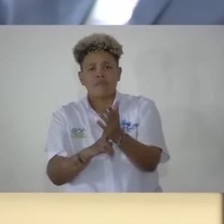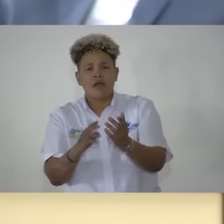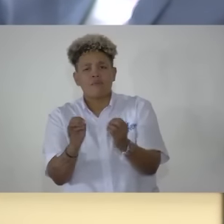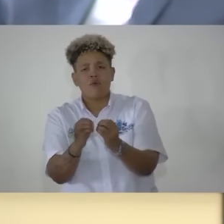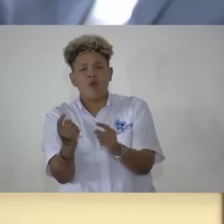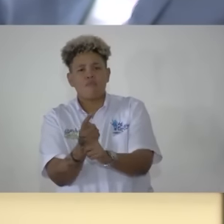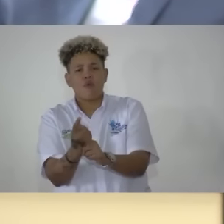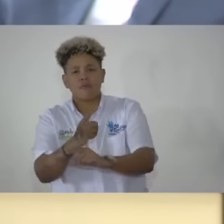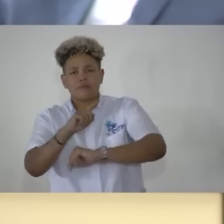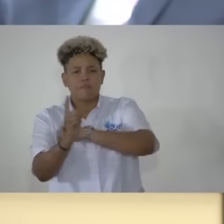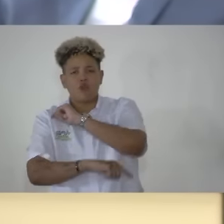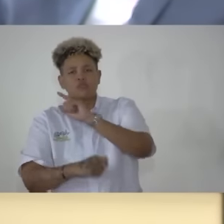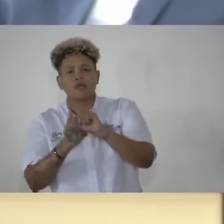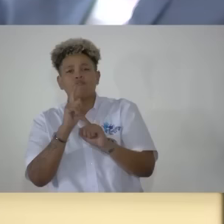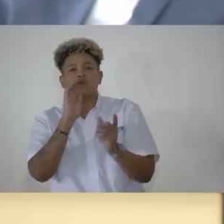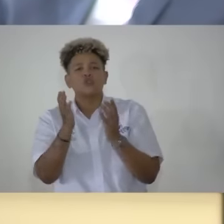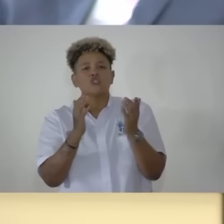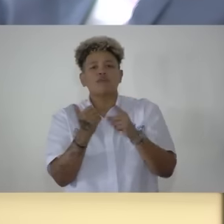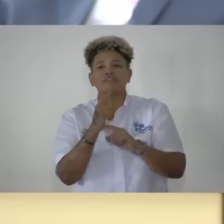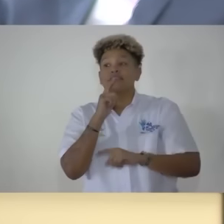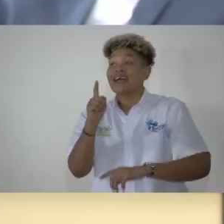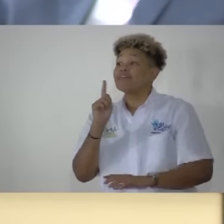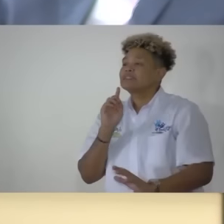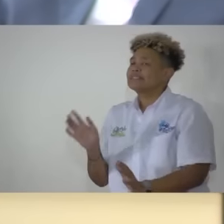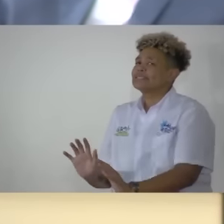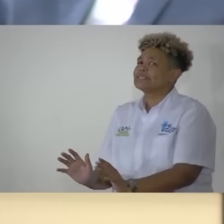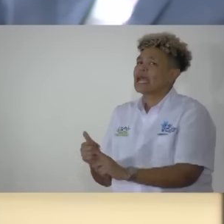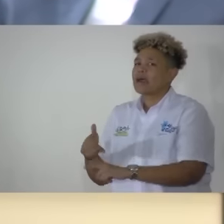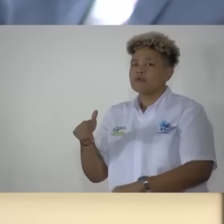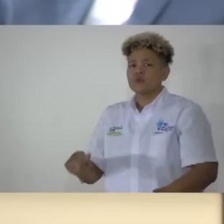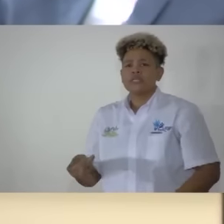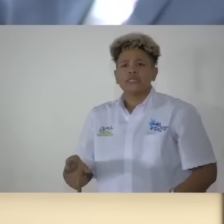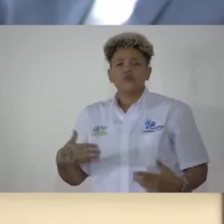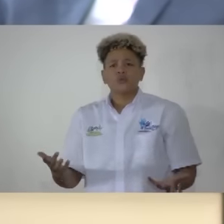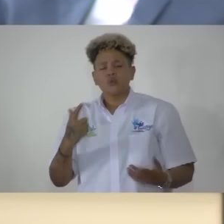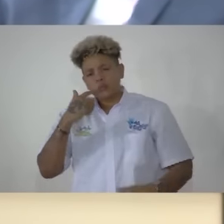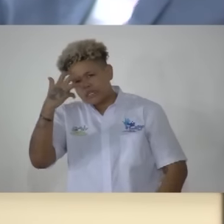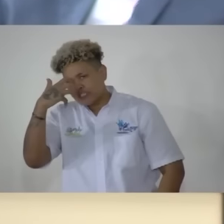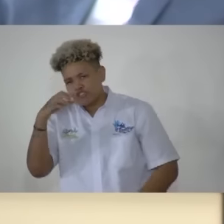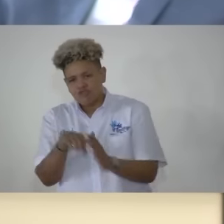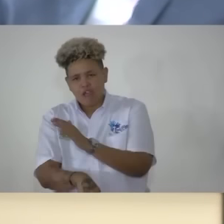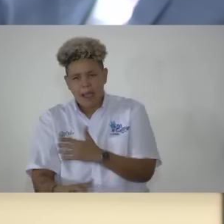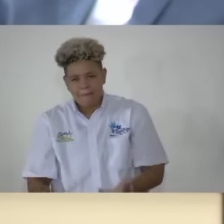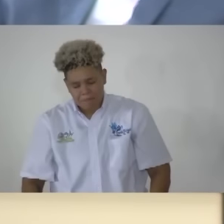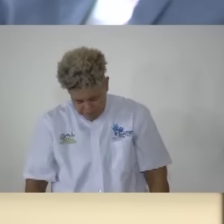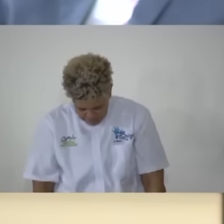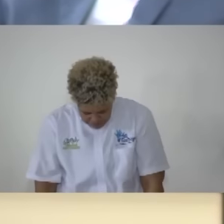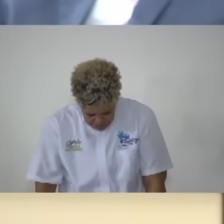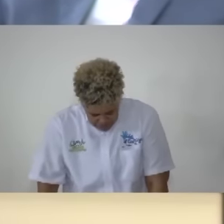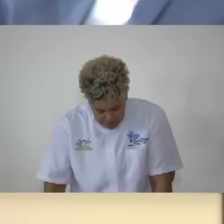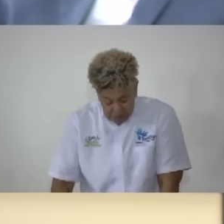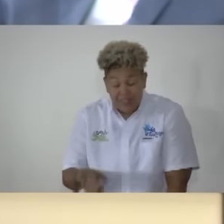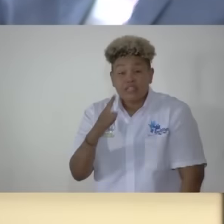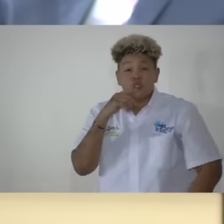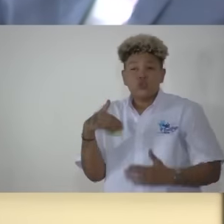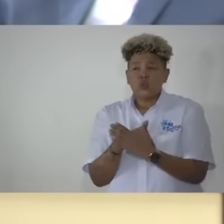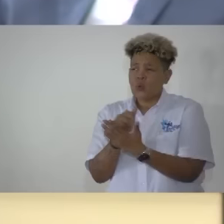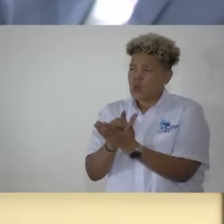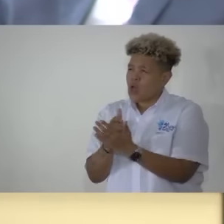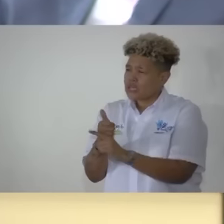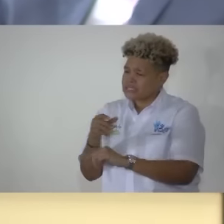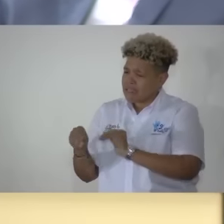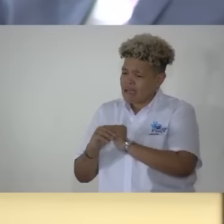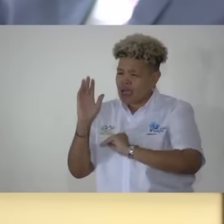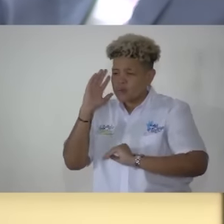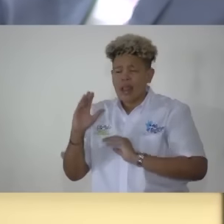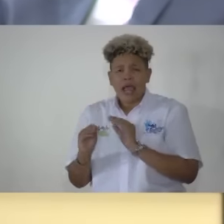penalty that will serve as a deterrent to this very serious crime. The new law, Madam Speaker,